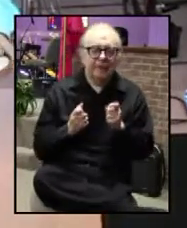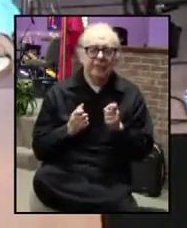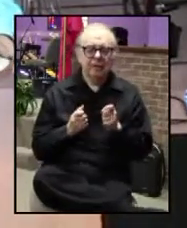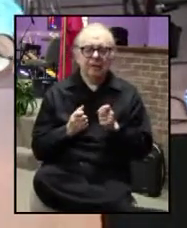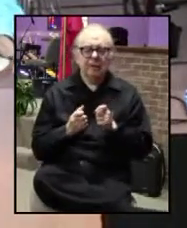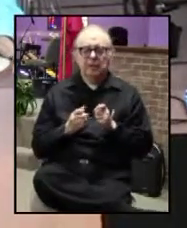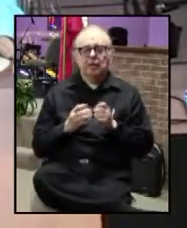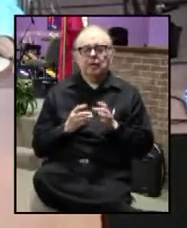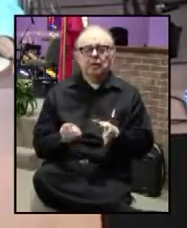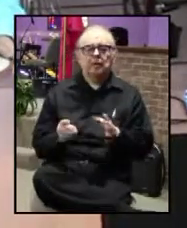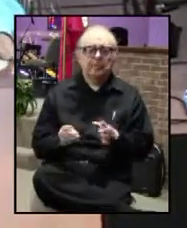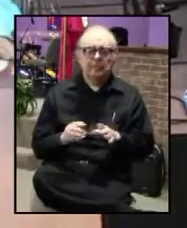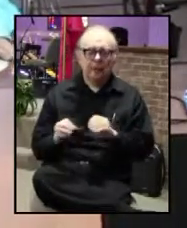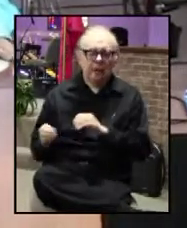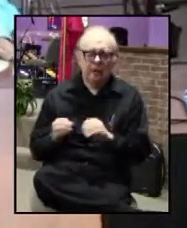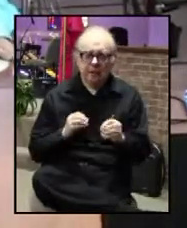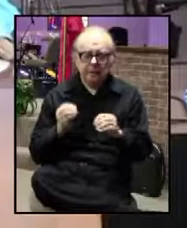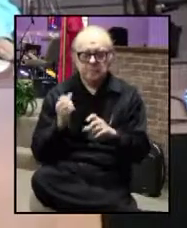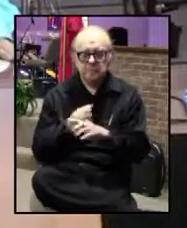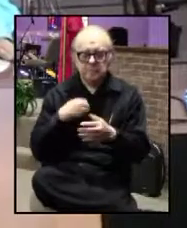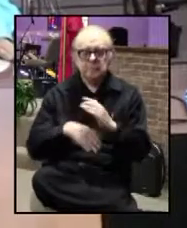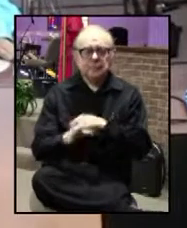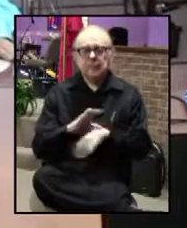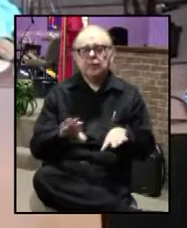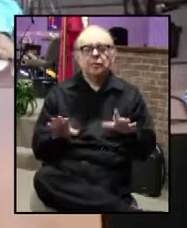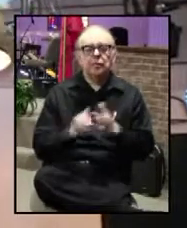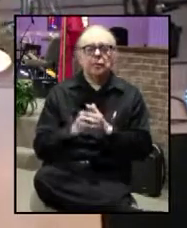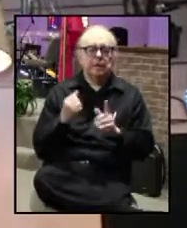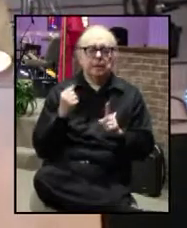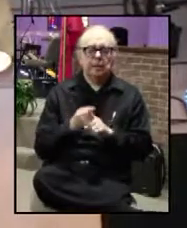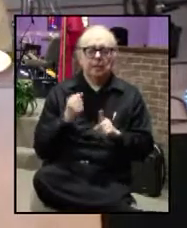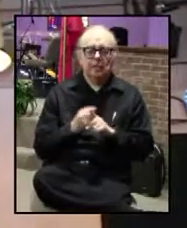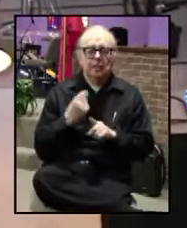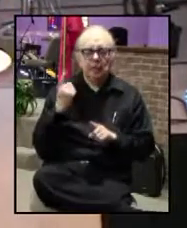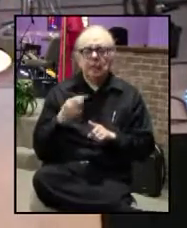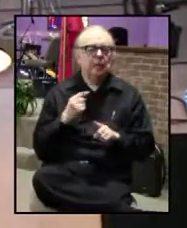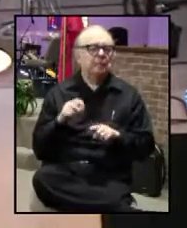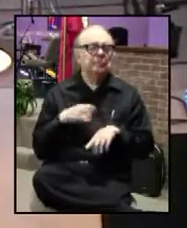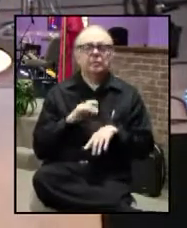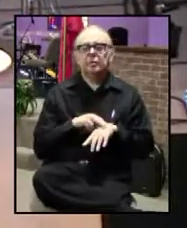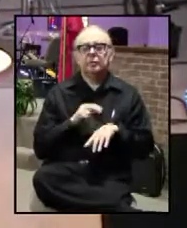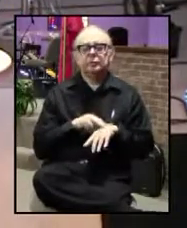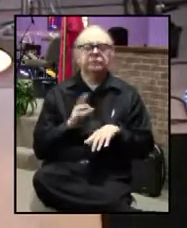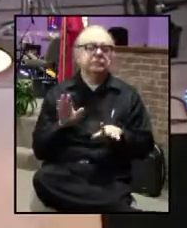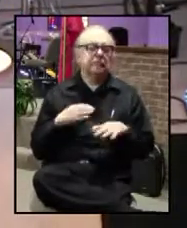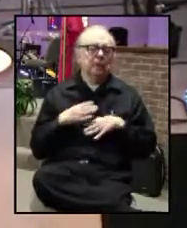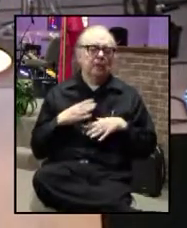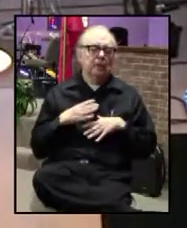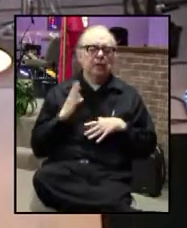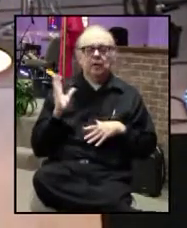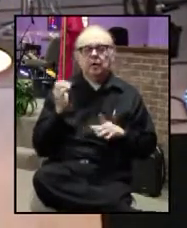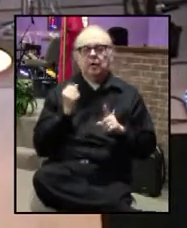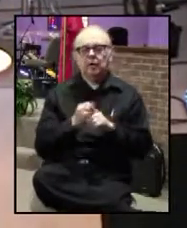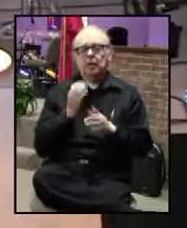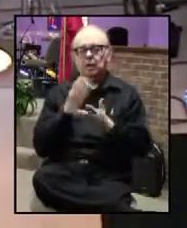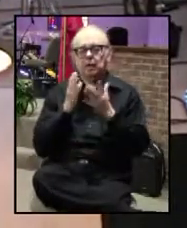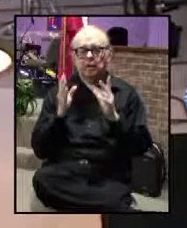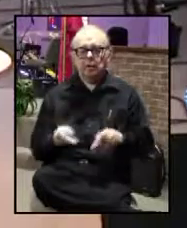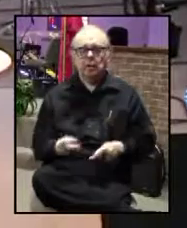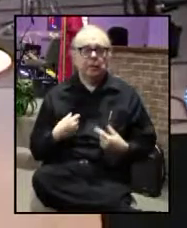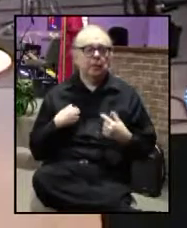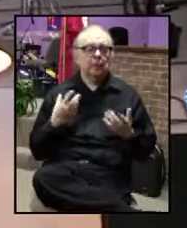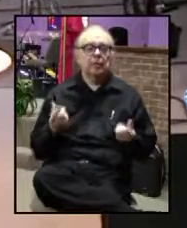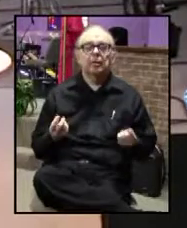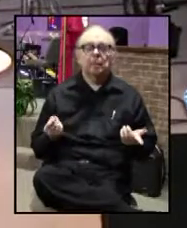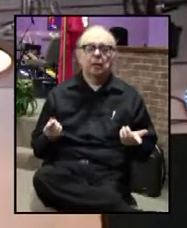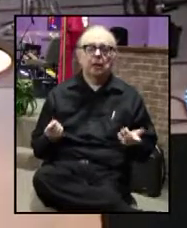the speed and the mobility to get in there and do it quick. They just thought it's going to be typical, like, okay, we're going to attack somebody, so what do we got